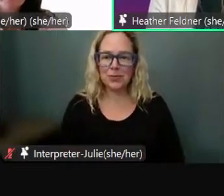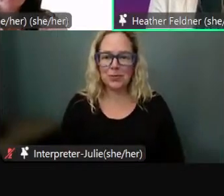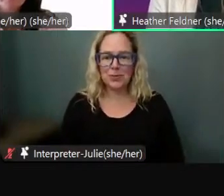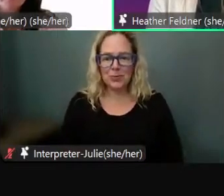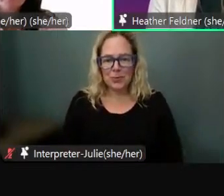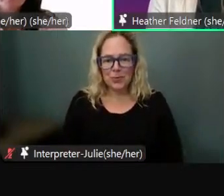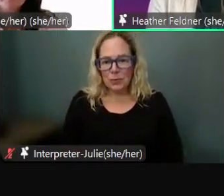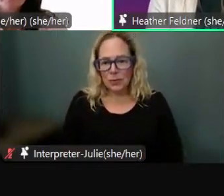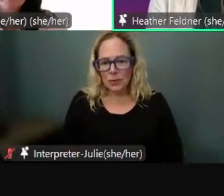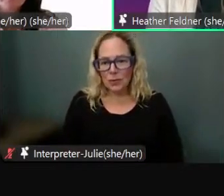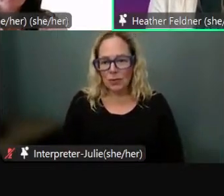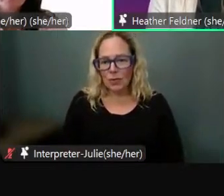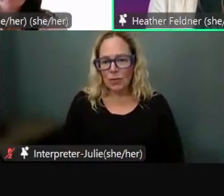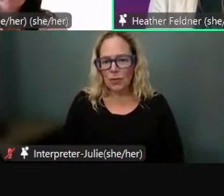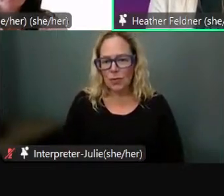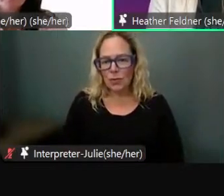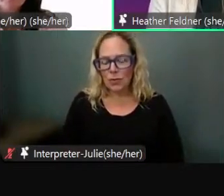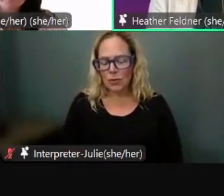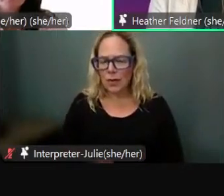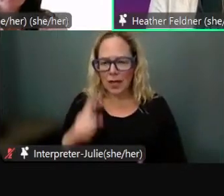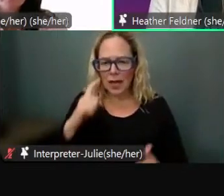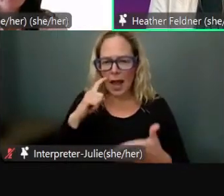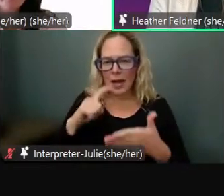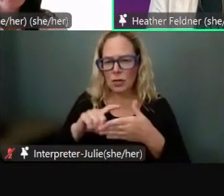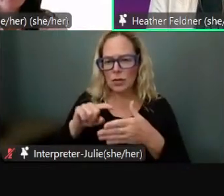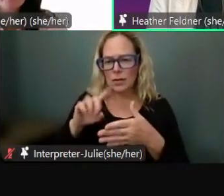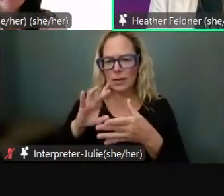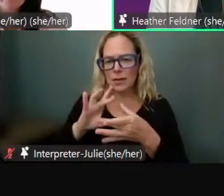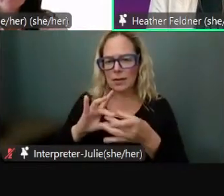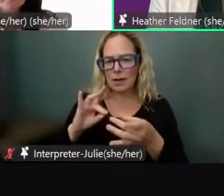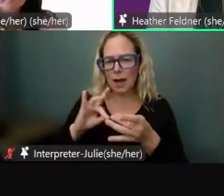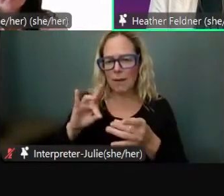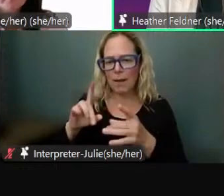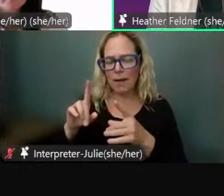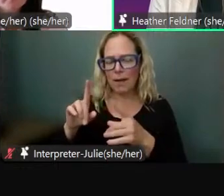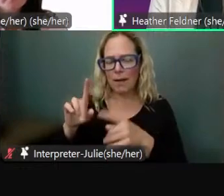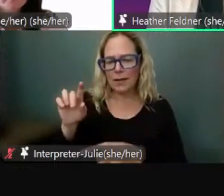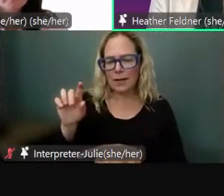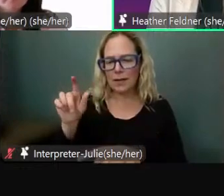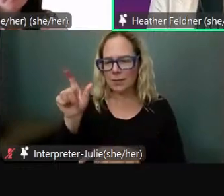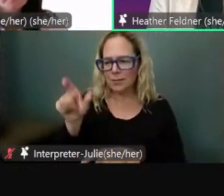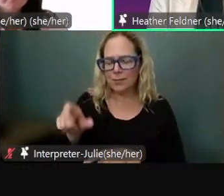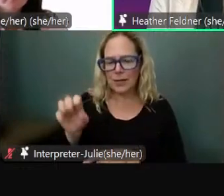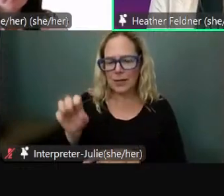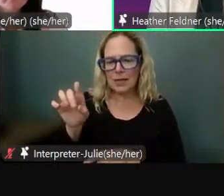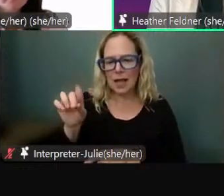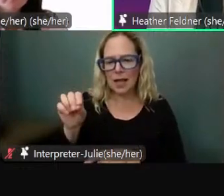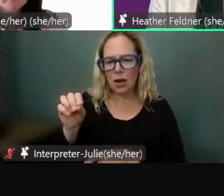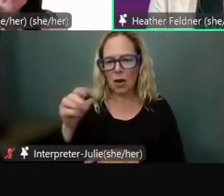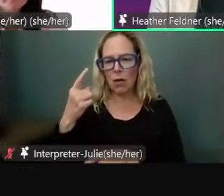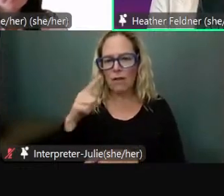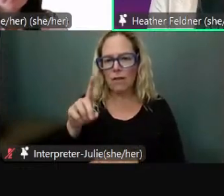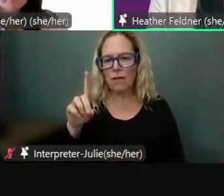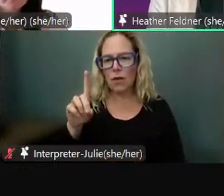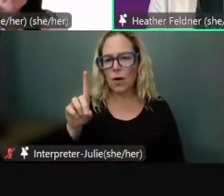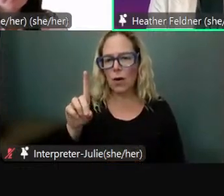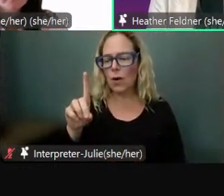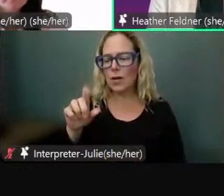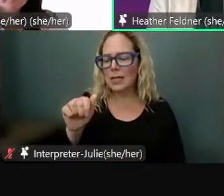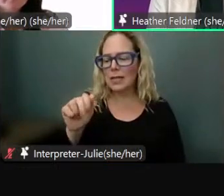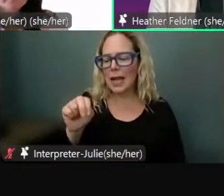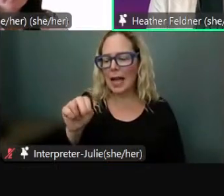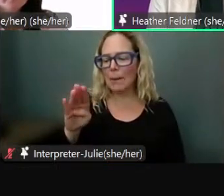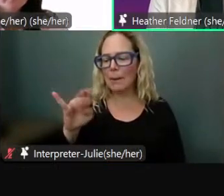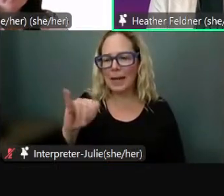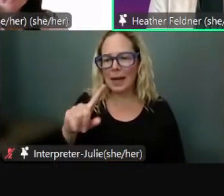There was a comment in the Slido for Danby in regard to dietitians being